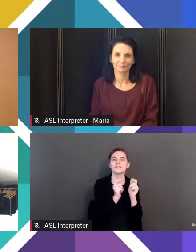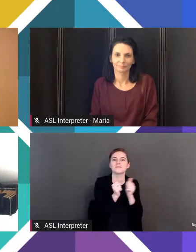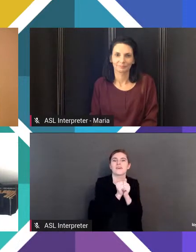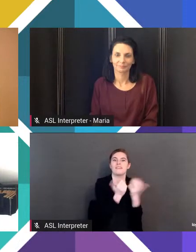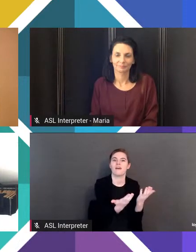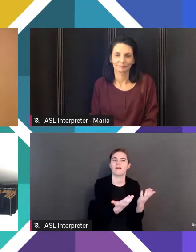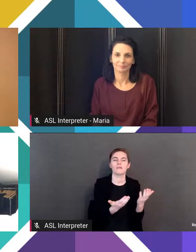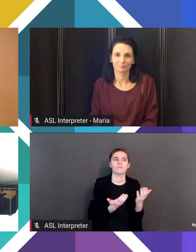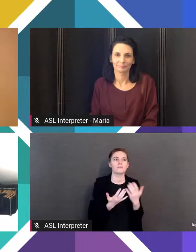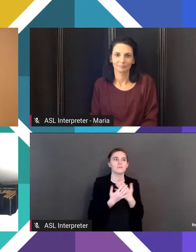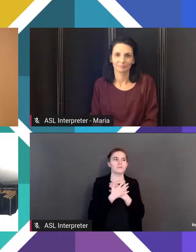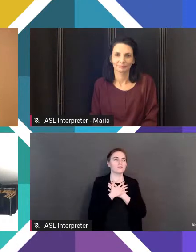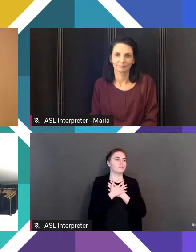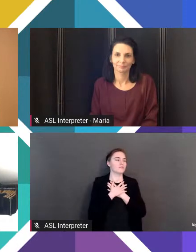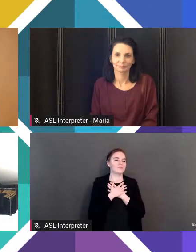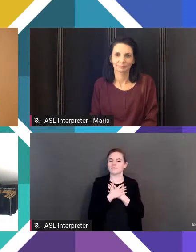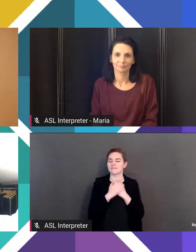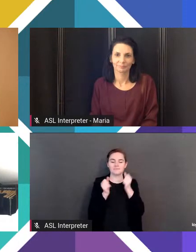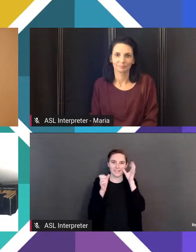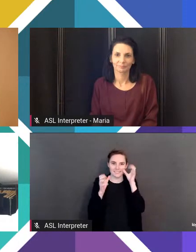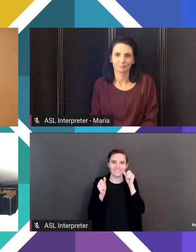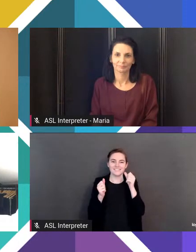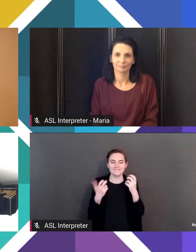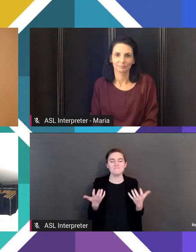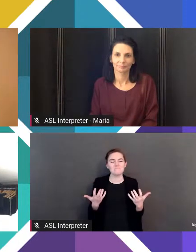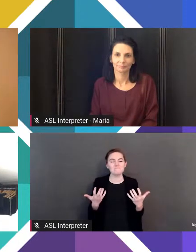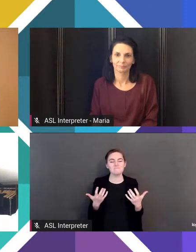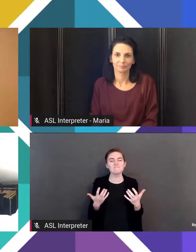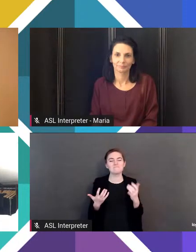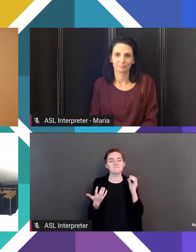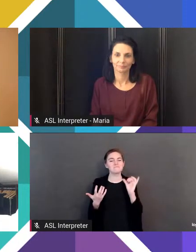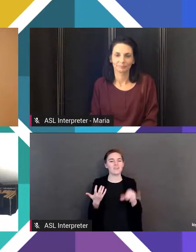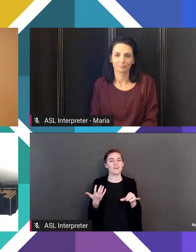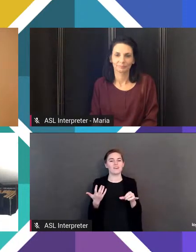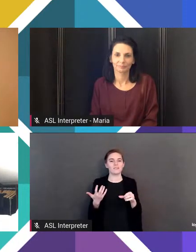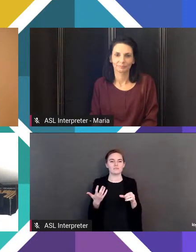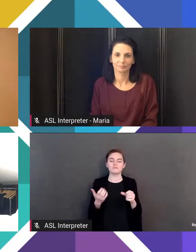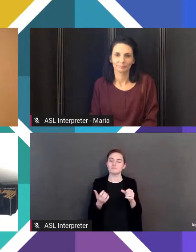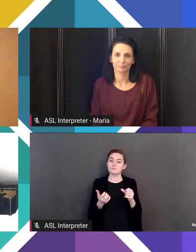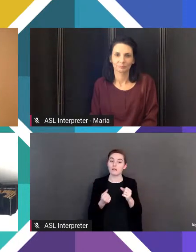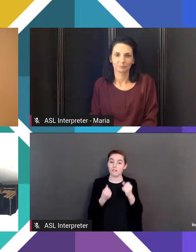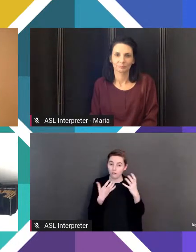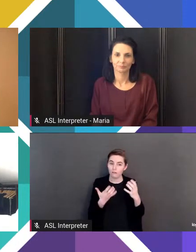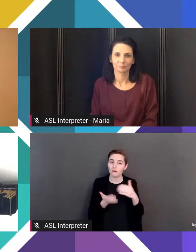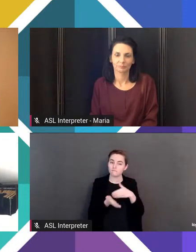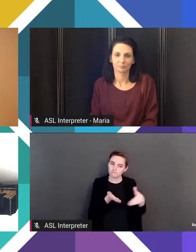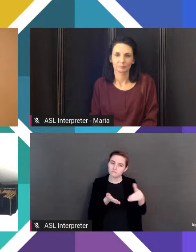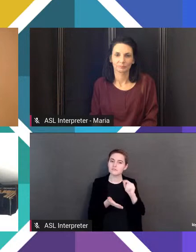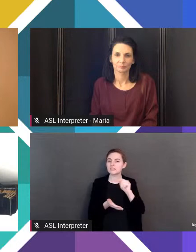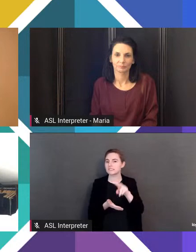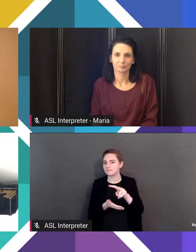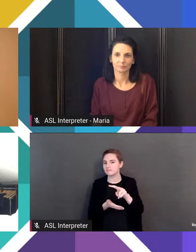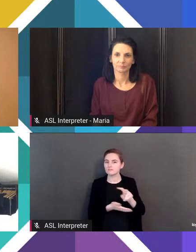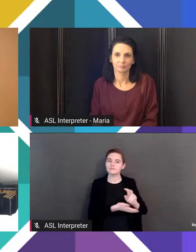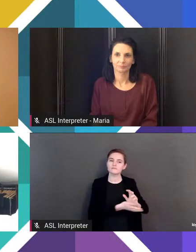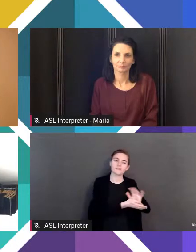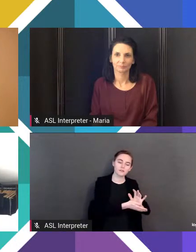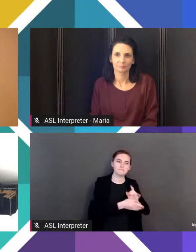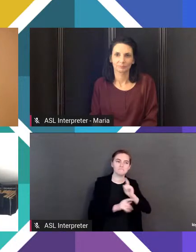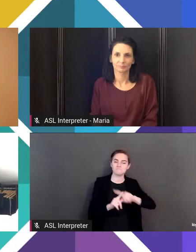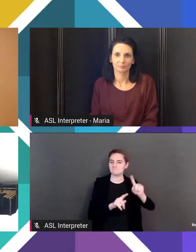that's amazing. And so for me, it was, I think, a lot of like TV and film in like these unconventional ways. And